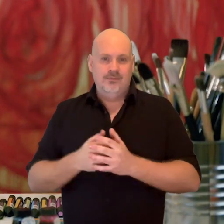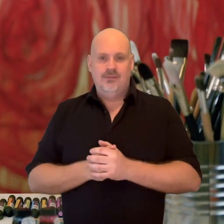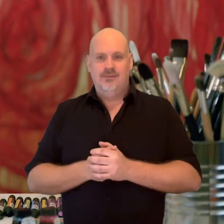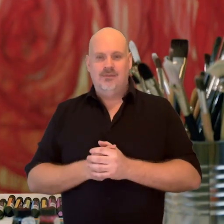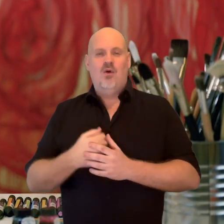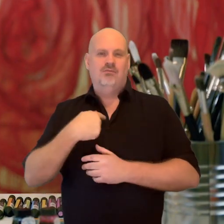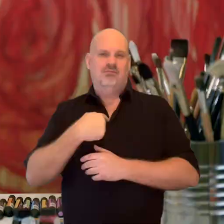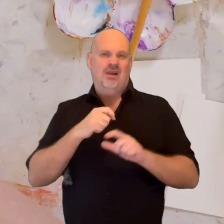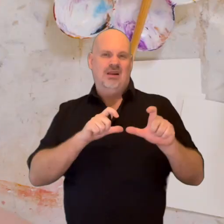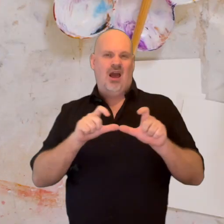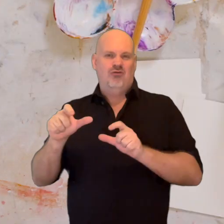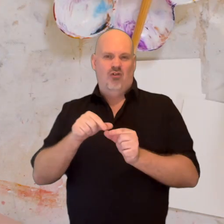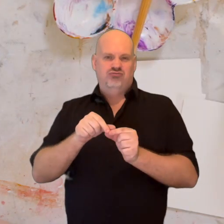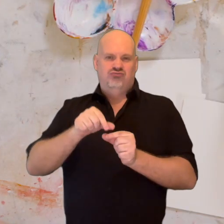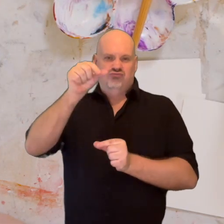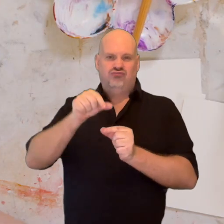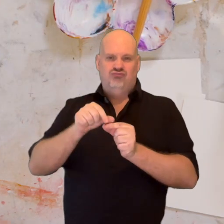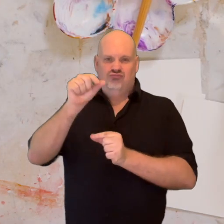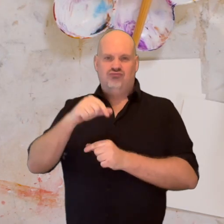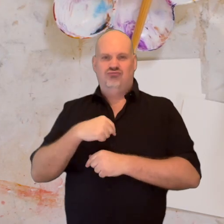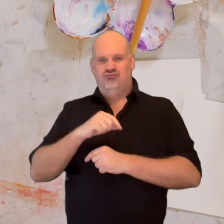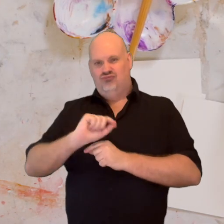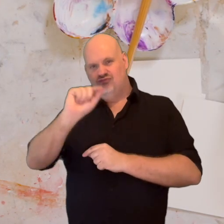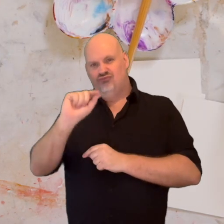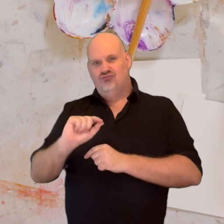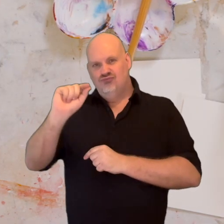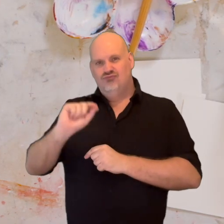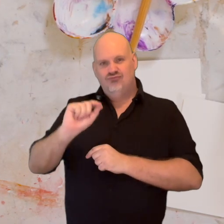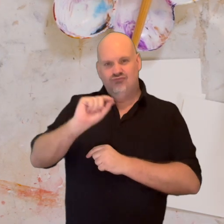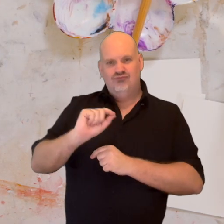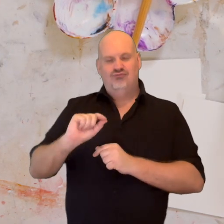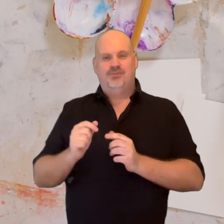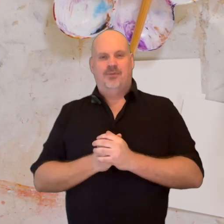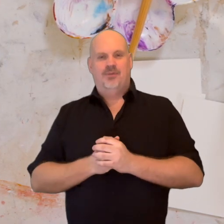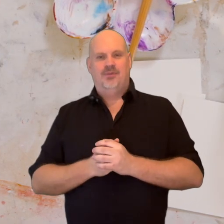I am going to continue with my stalks